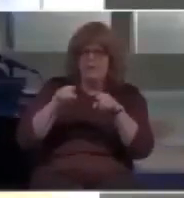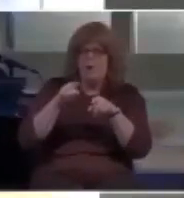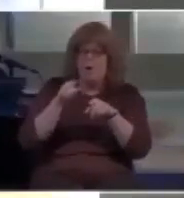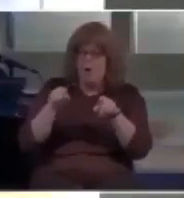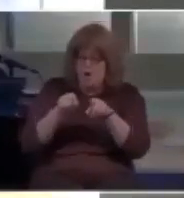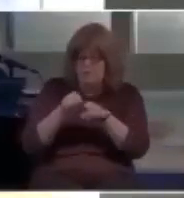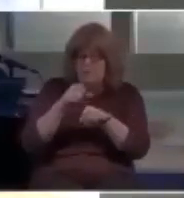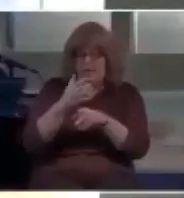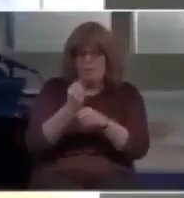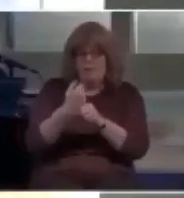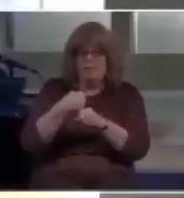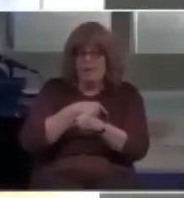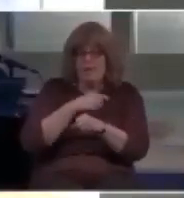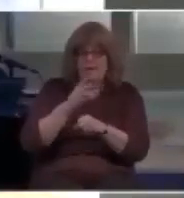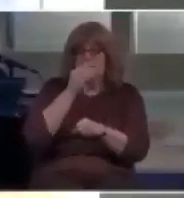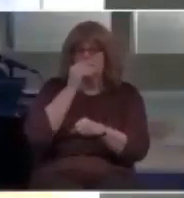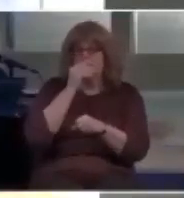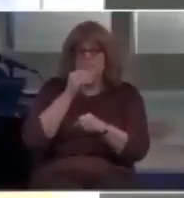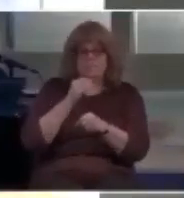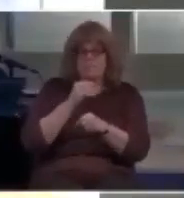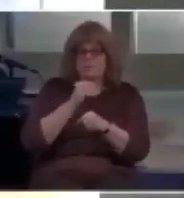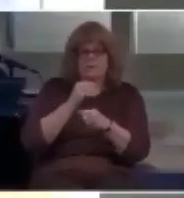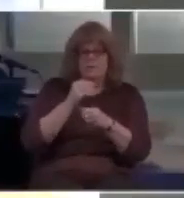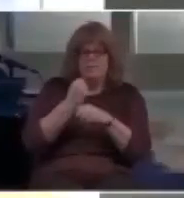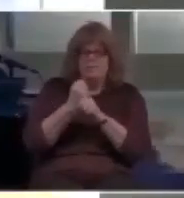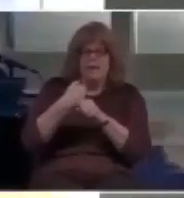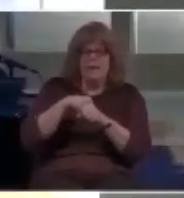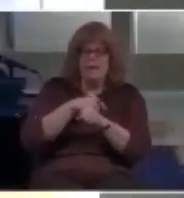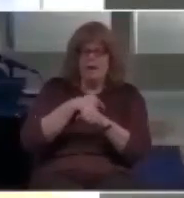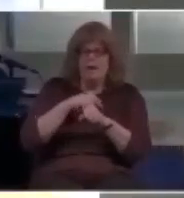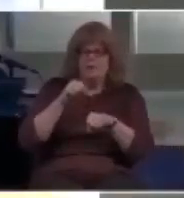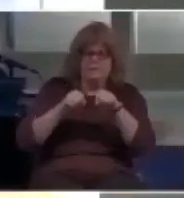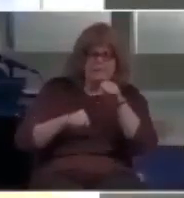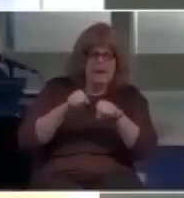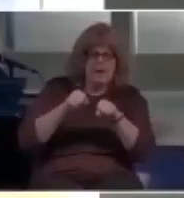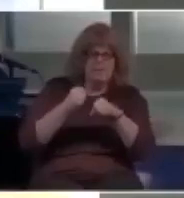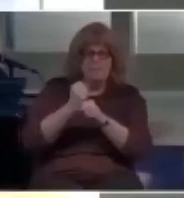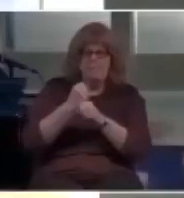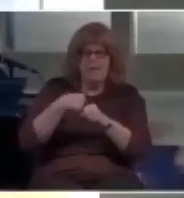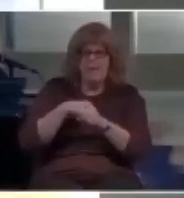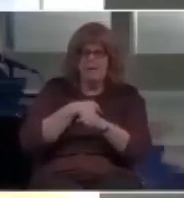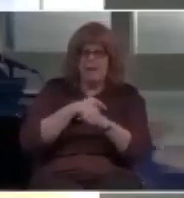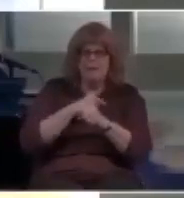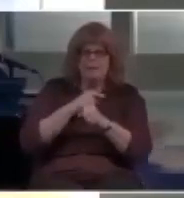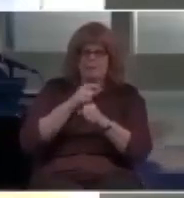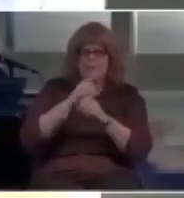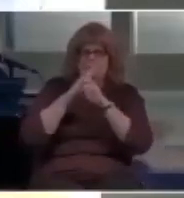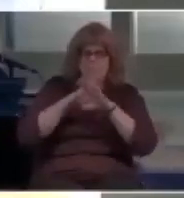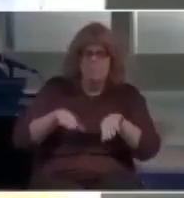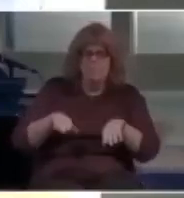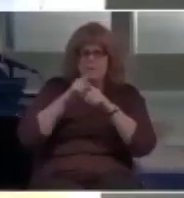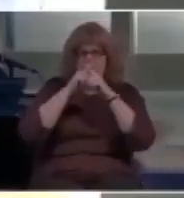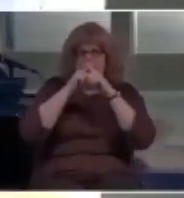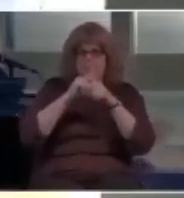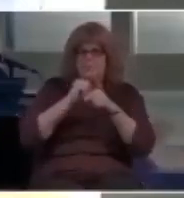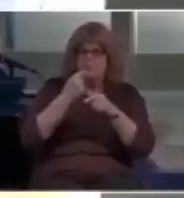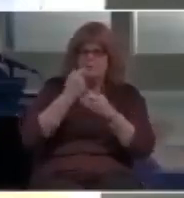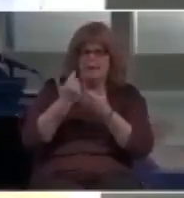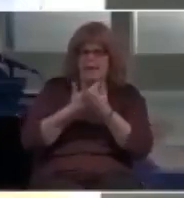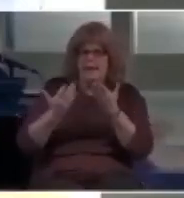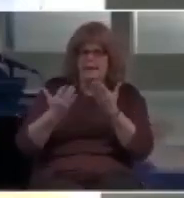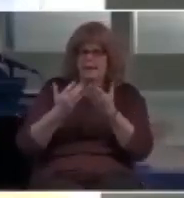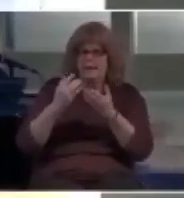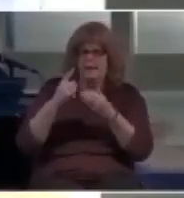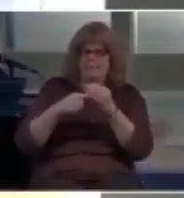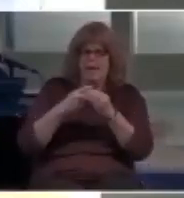up, to make us ineffective, to cause us to doubt, to cause us to shut our mouths and to not speak up for righteousness